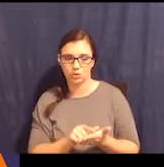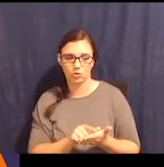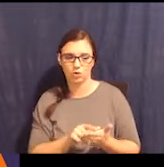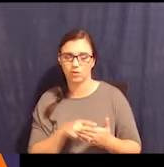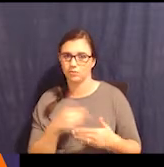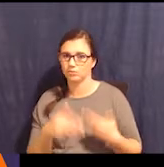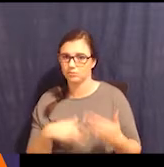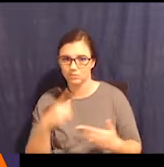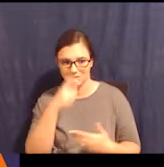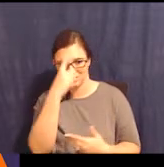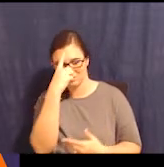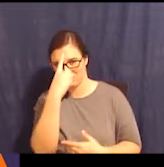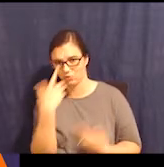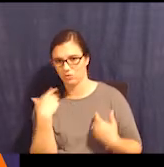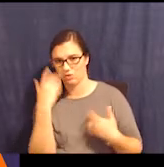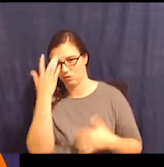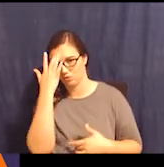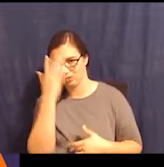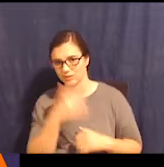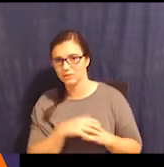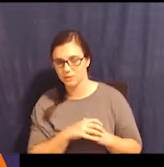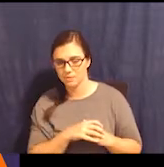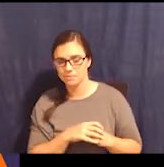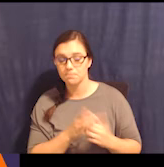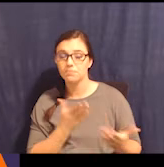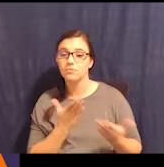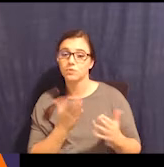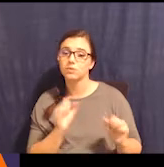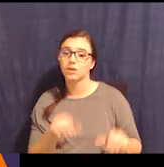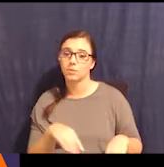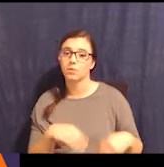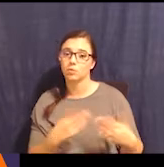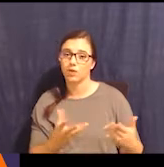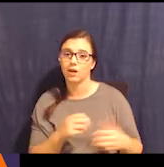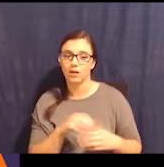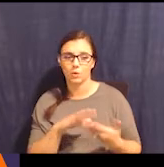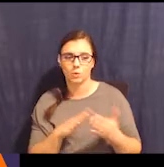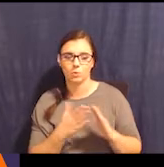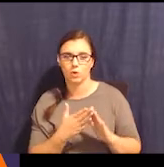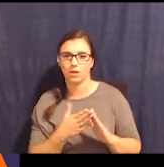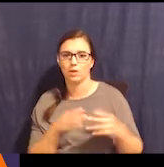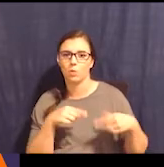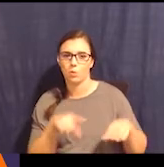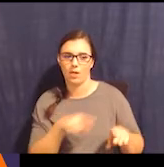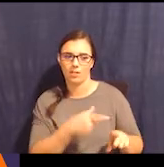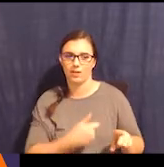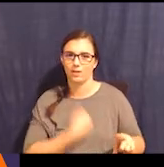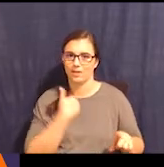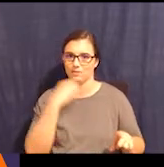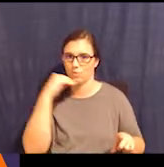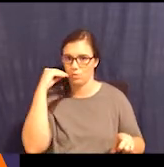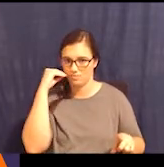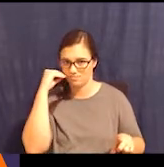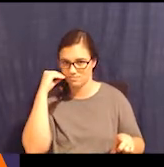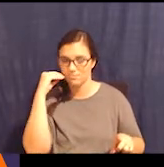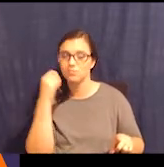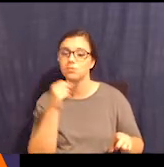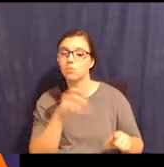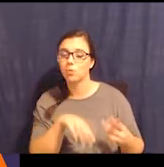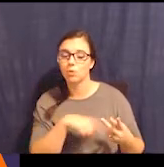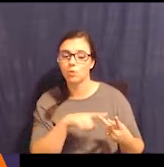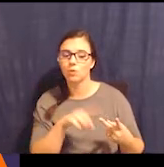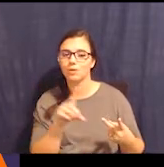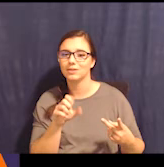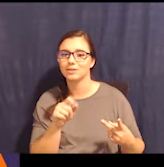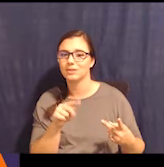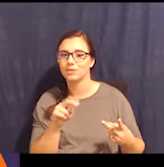be provided in the community while the minor resides in their home, or at a detention facility, or at their school,